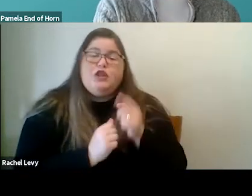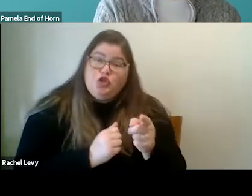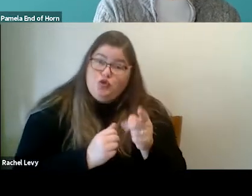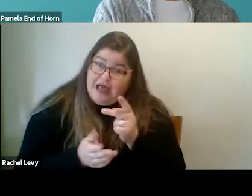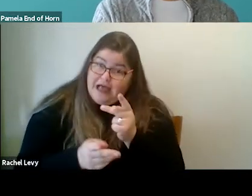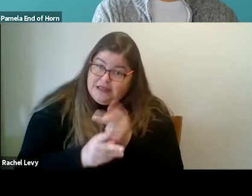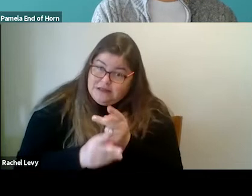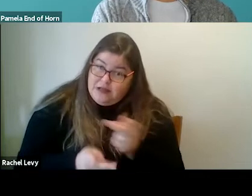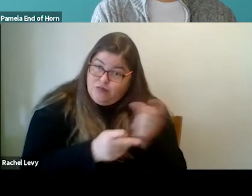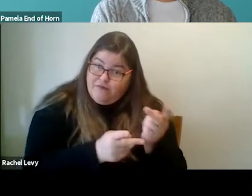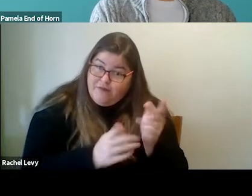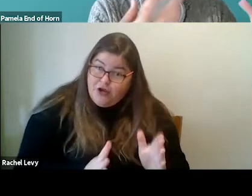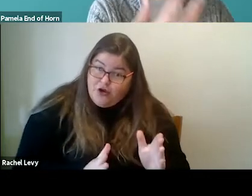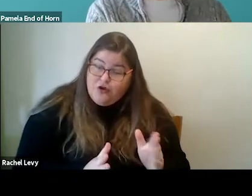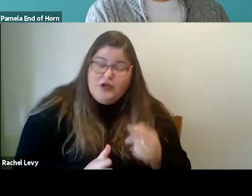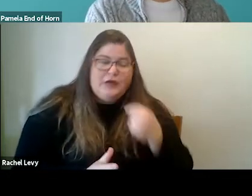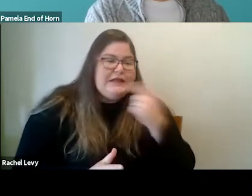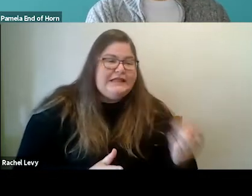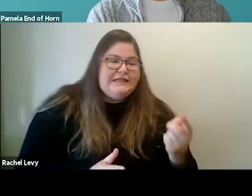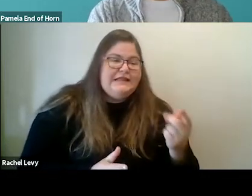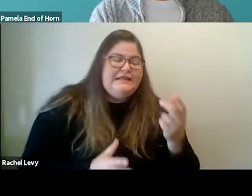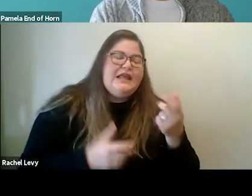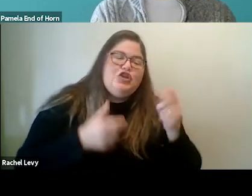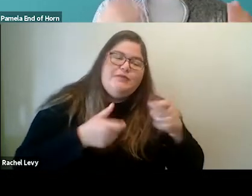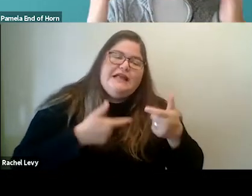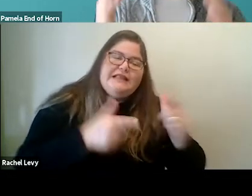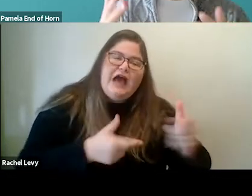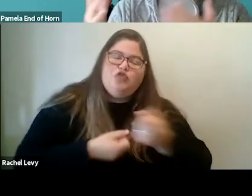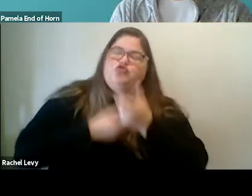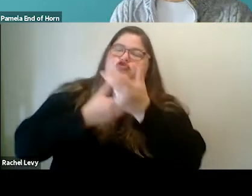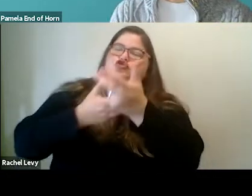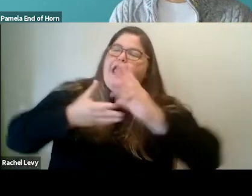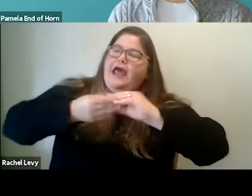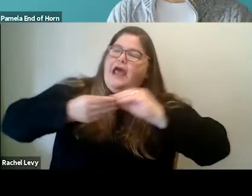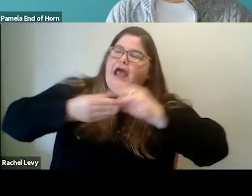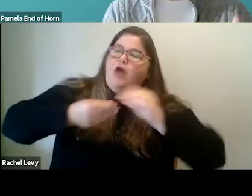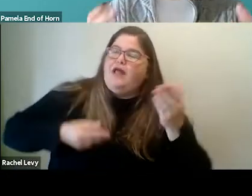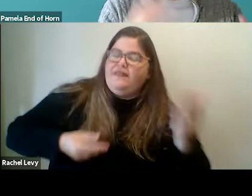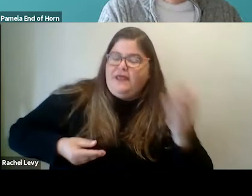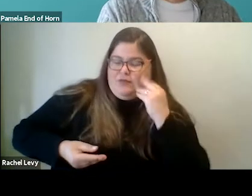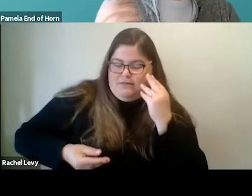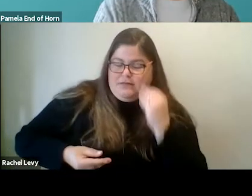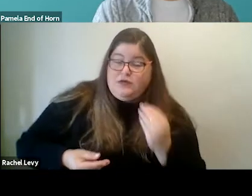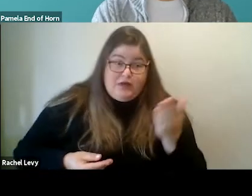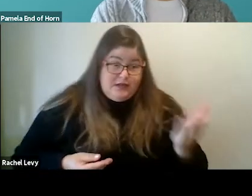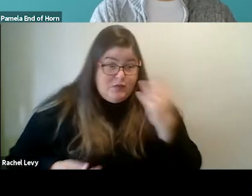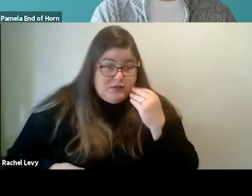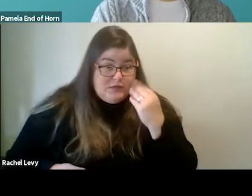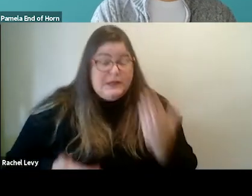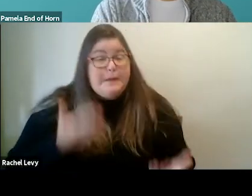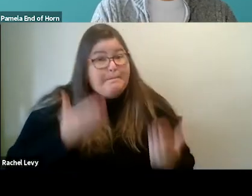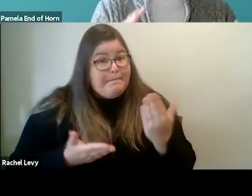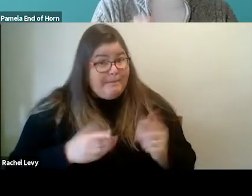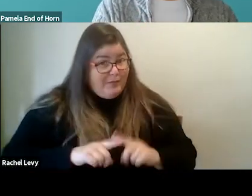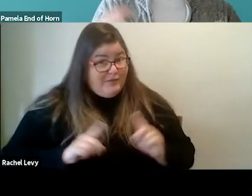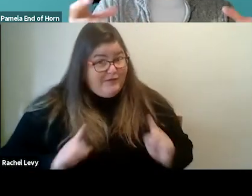provider what's happening to them, what they're experiencing. Because what they're experiencing may be very different